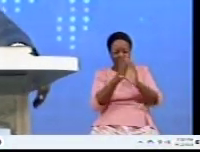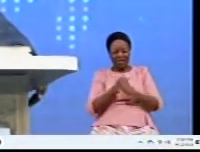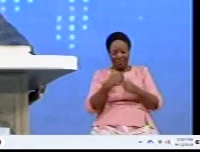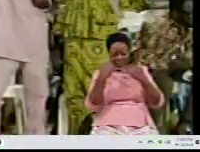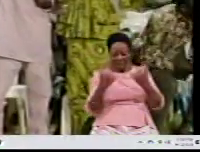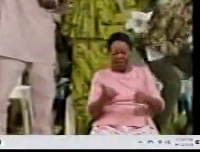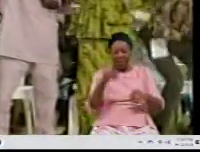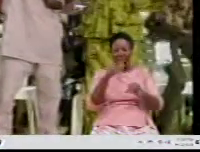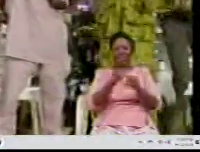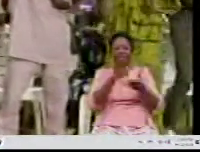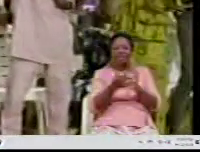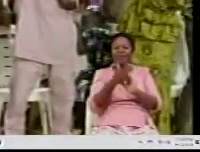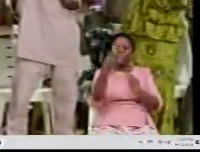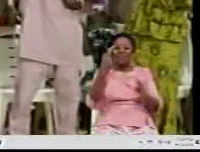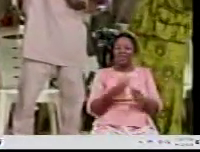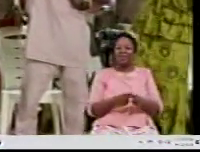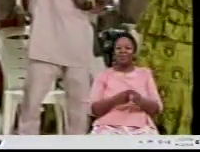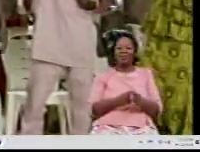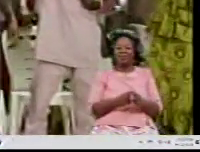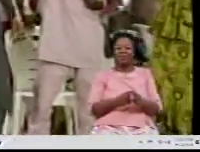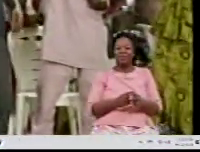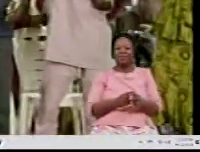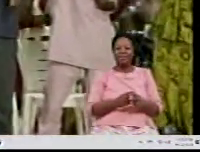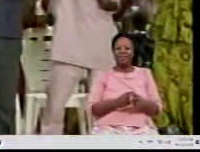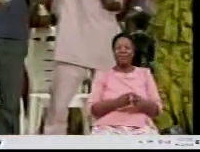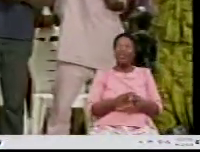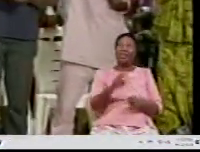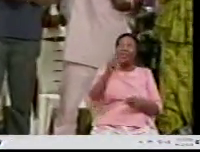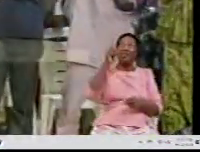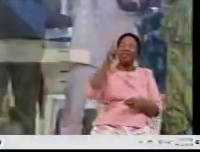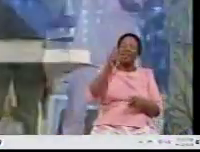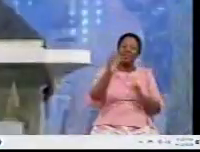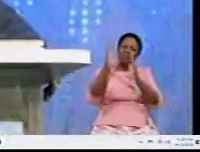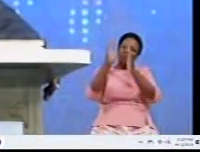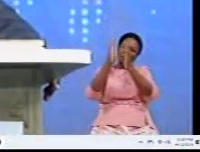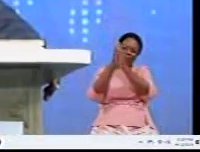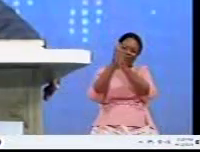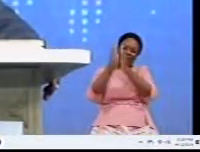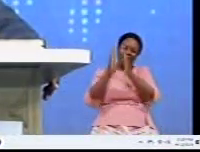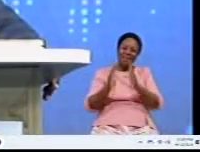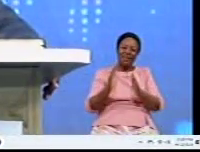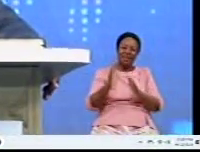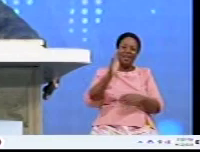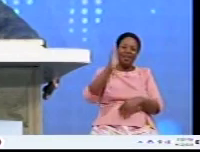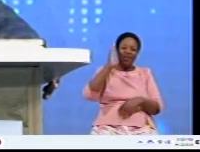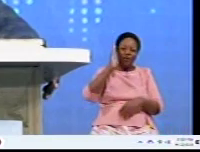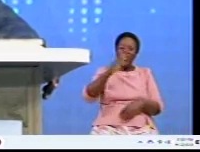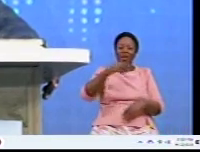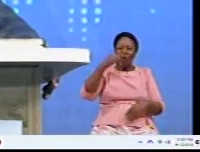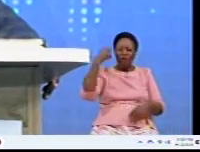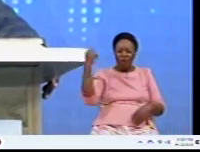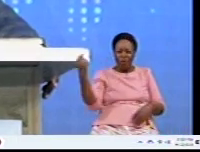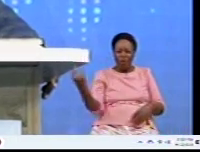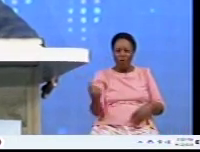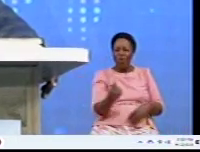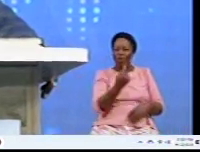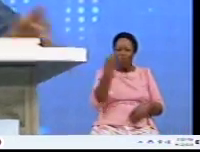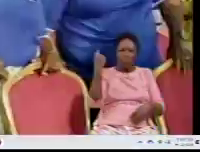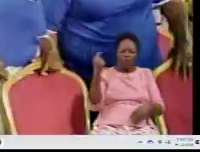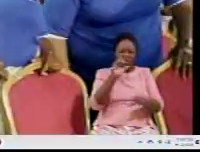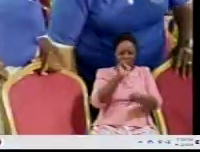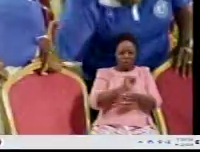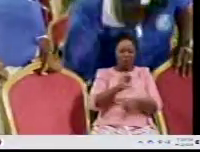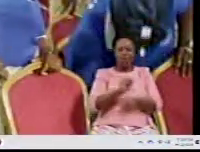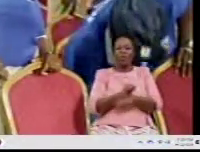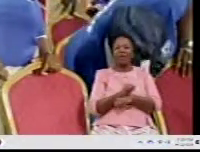now. His intercession will always be effective.